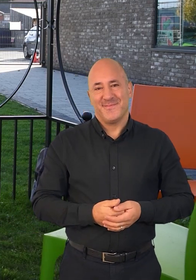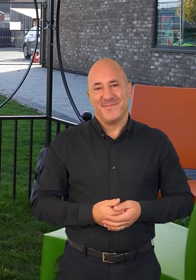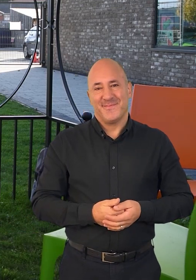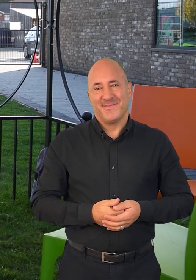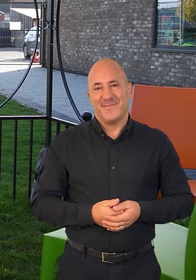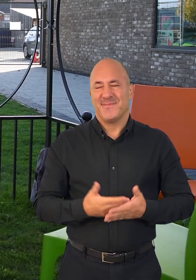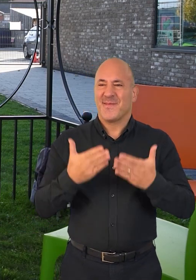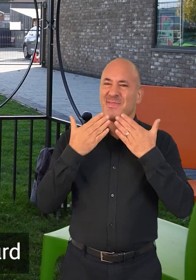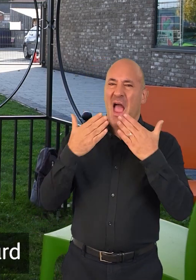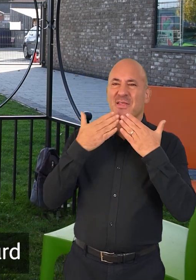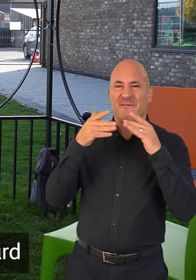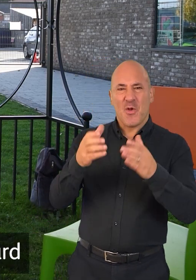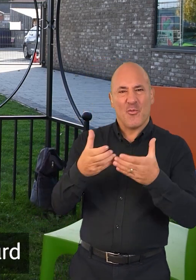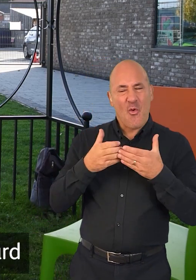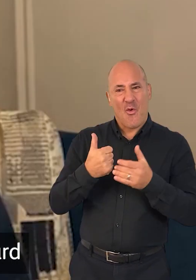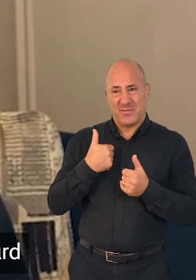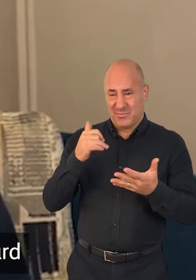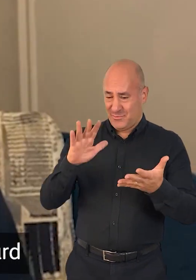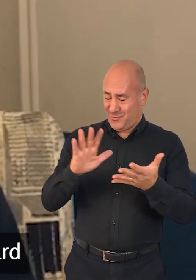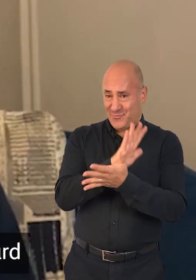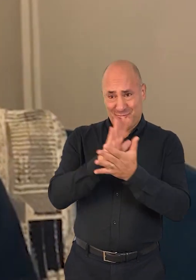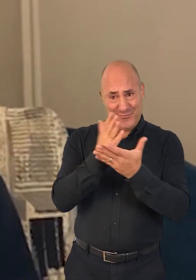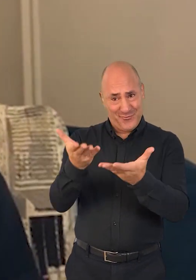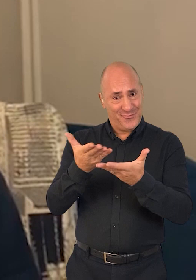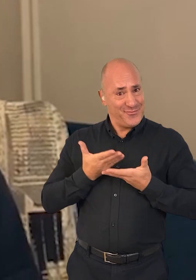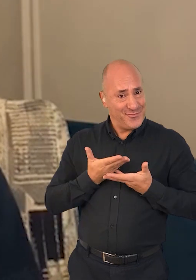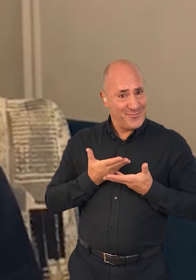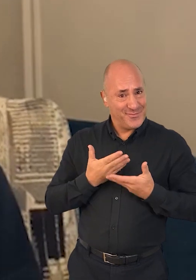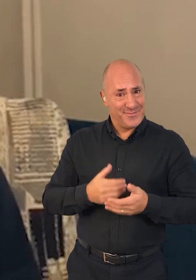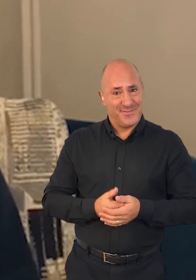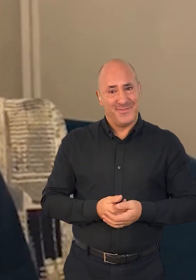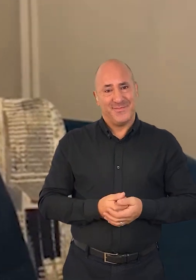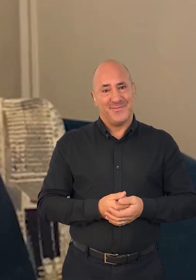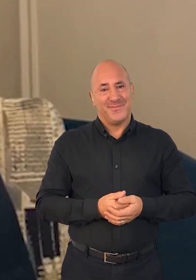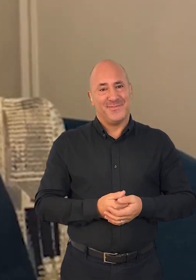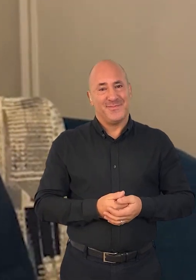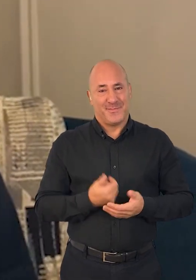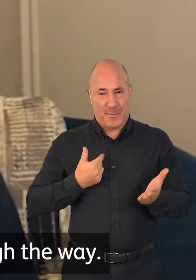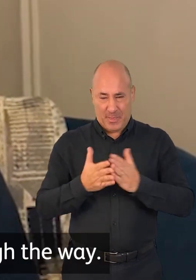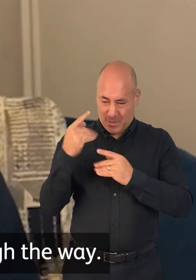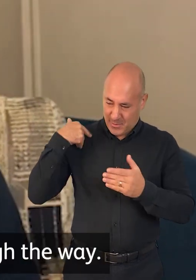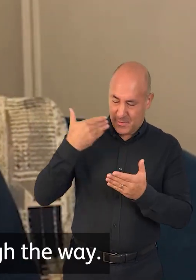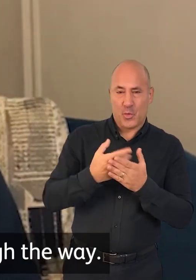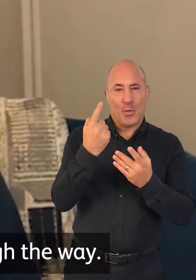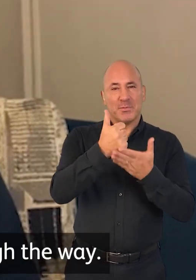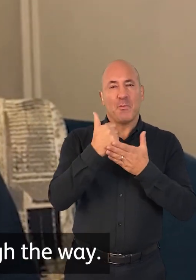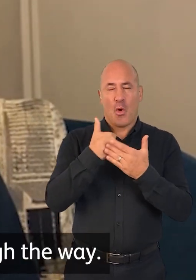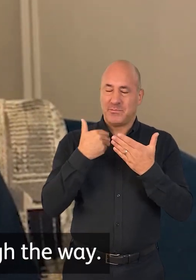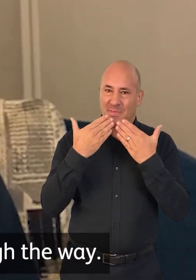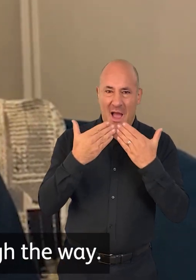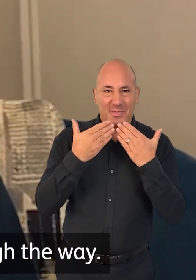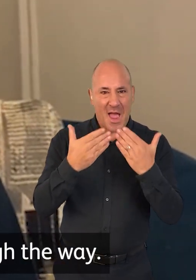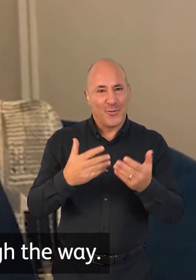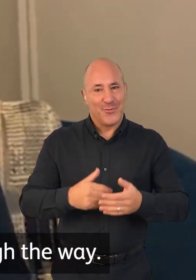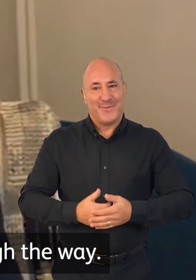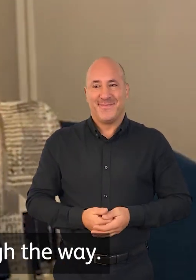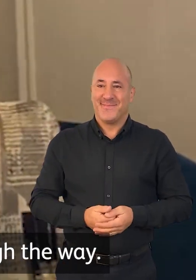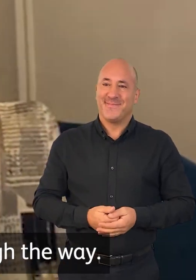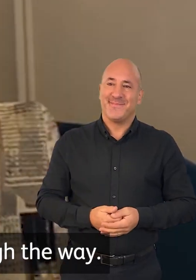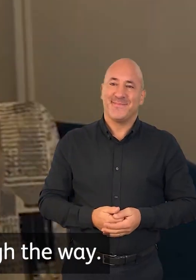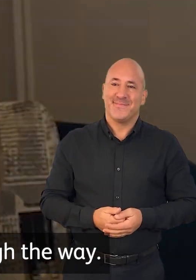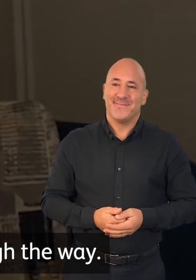2022. Thank you everyone for this award, and I'm really happy that I've got it. Thank you everyone who supported me through the